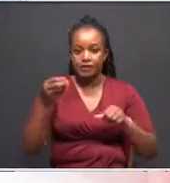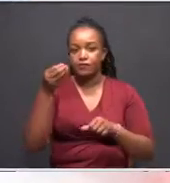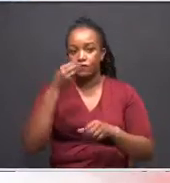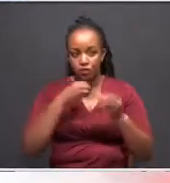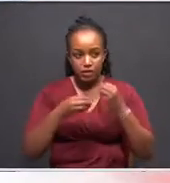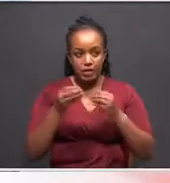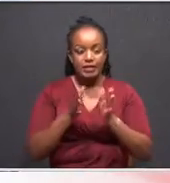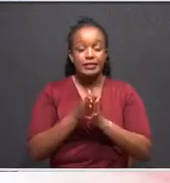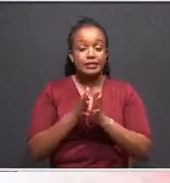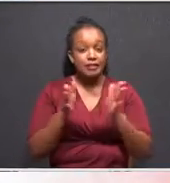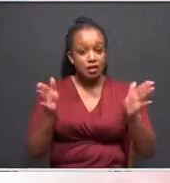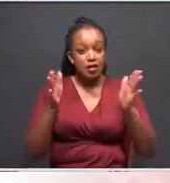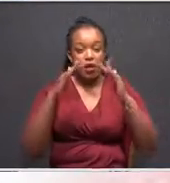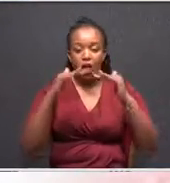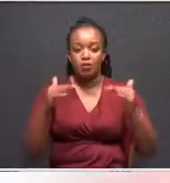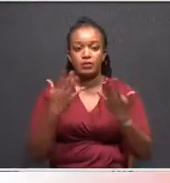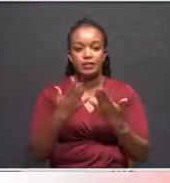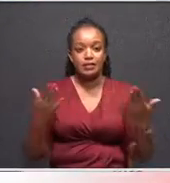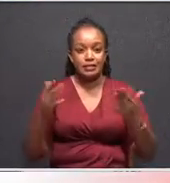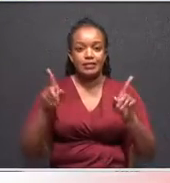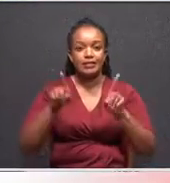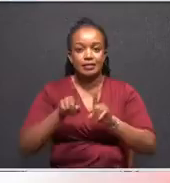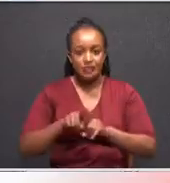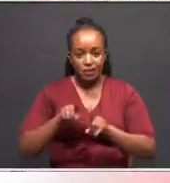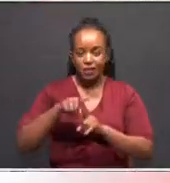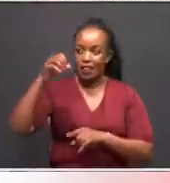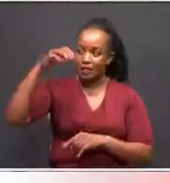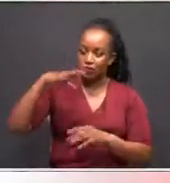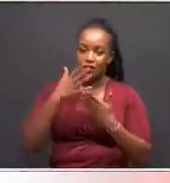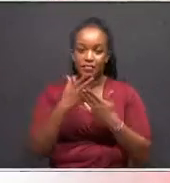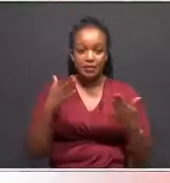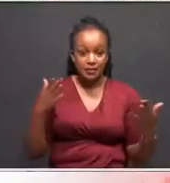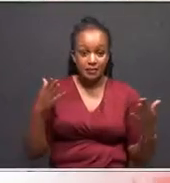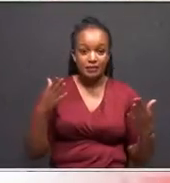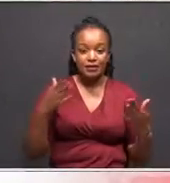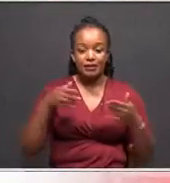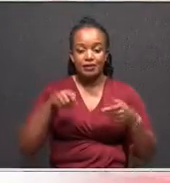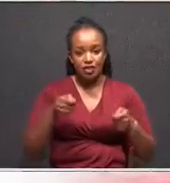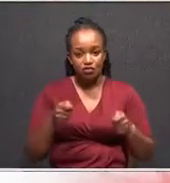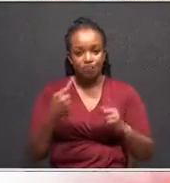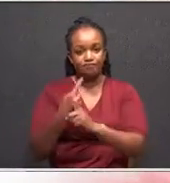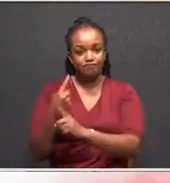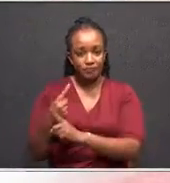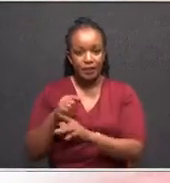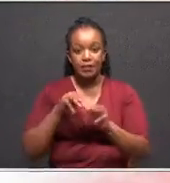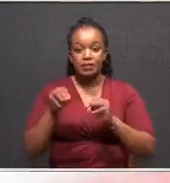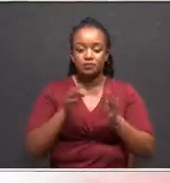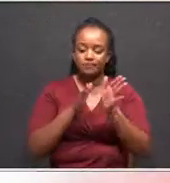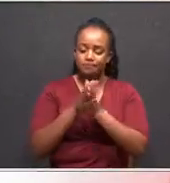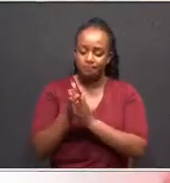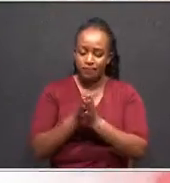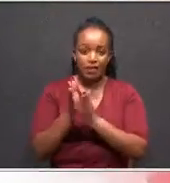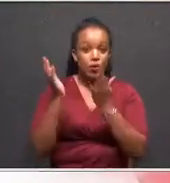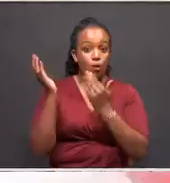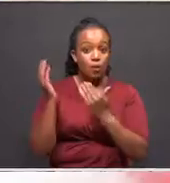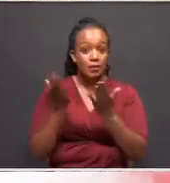general household items, and electronics, among others. As such, the management is optimistic of maintaining the